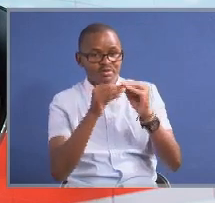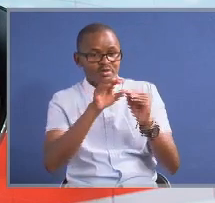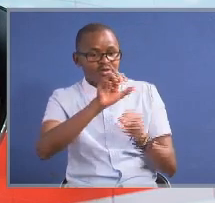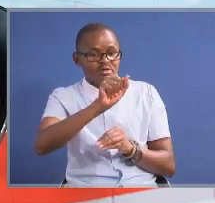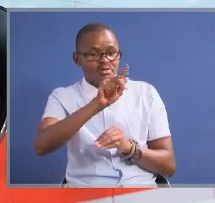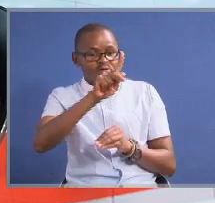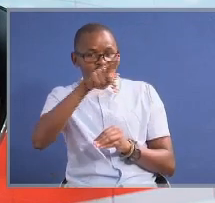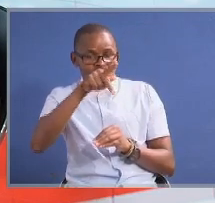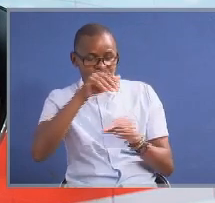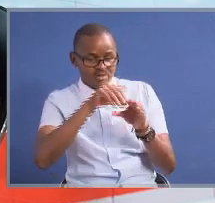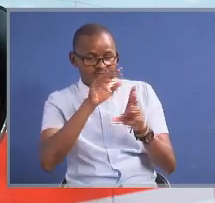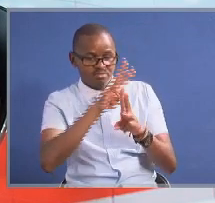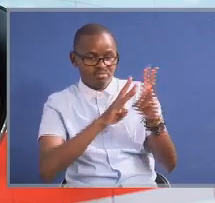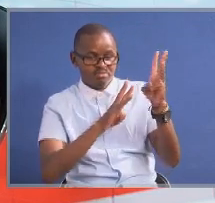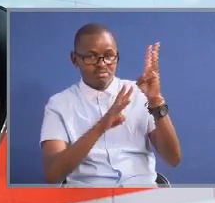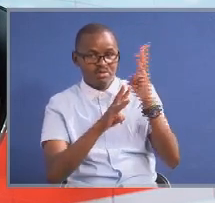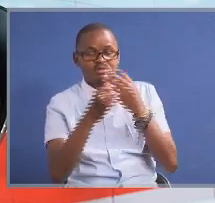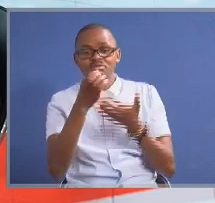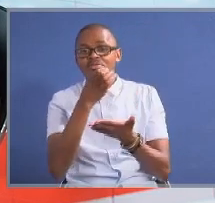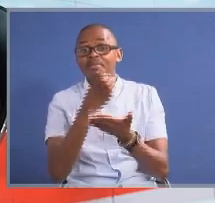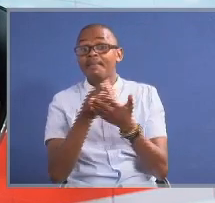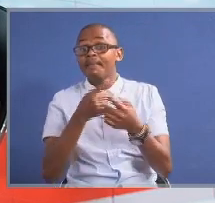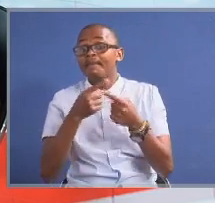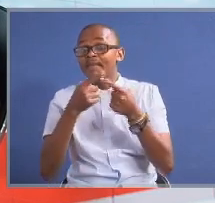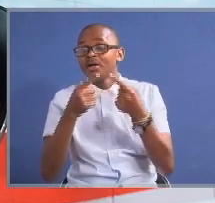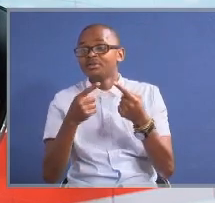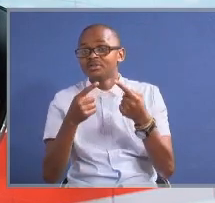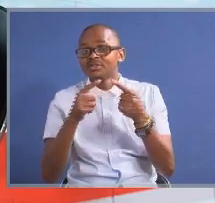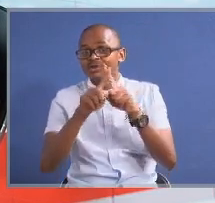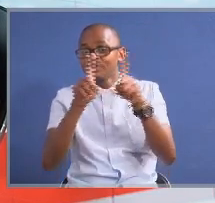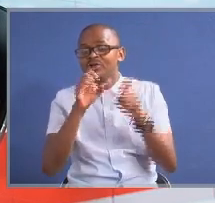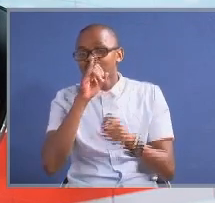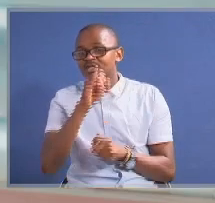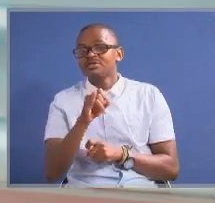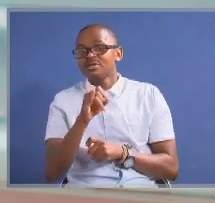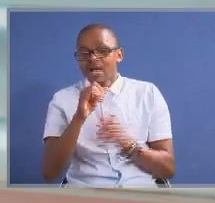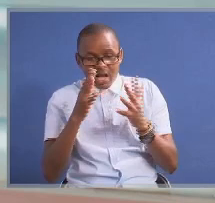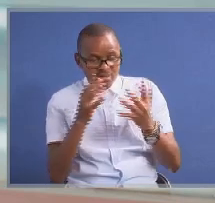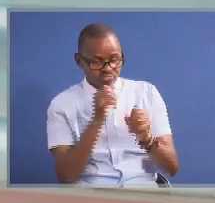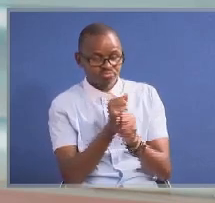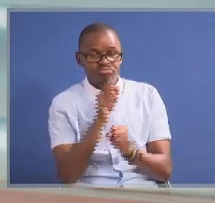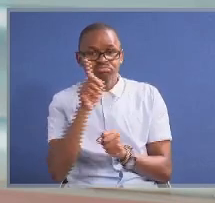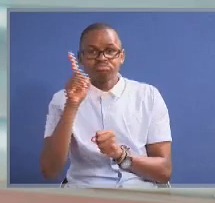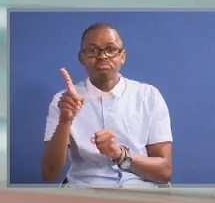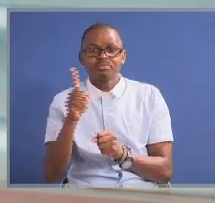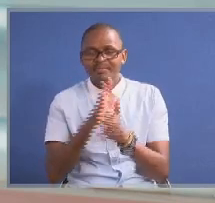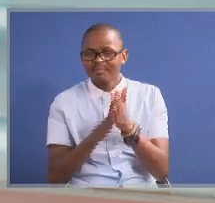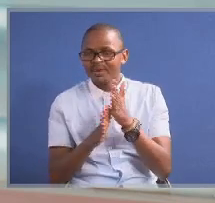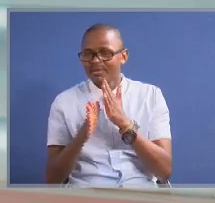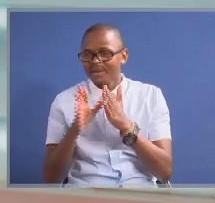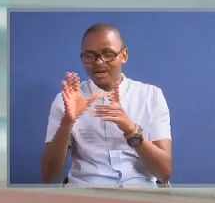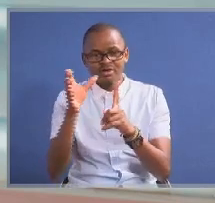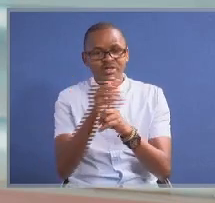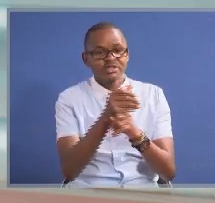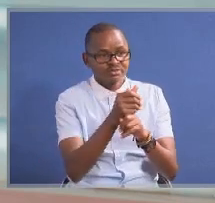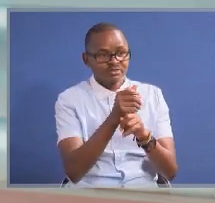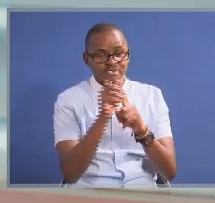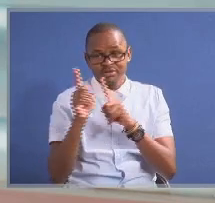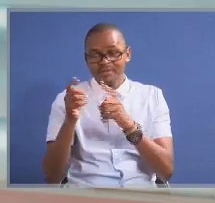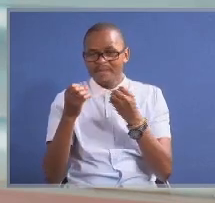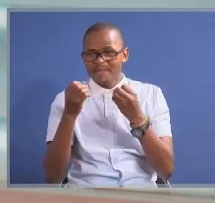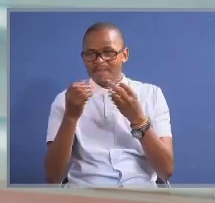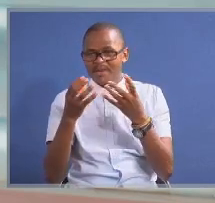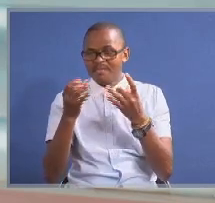ACP states into the world economy. But anyway, the question is, how do you plan to realize this among the